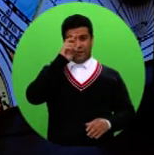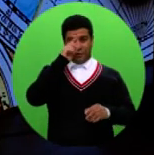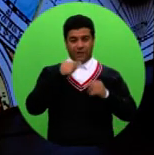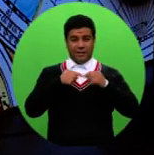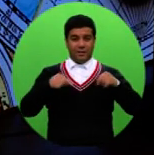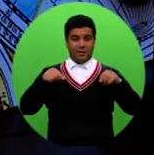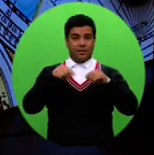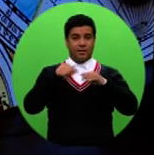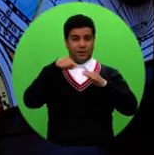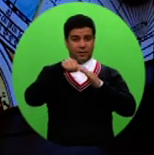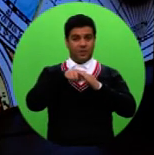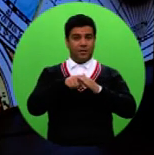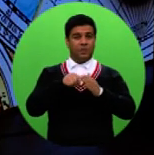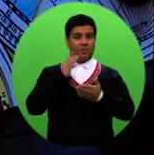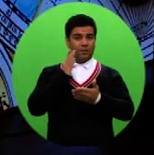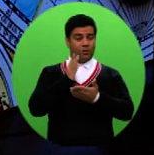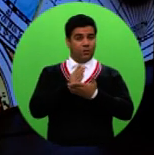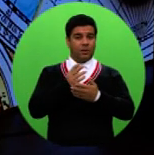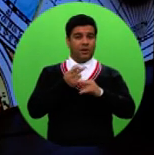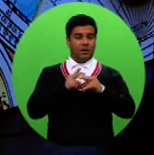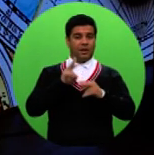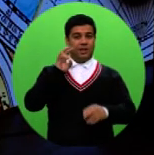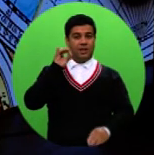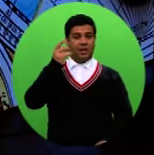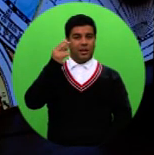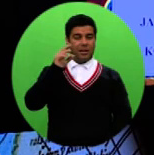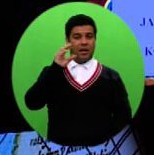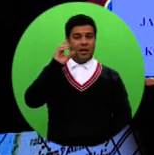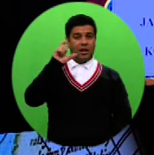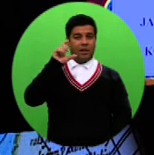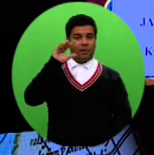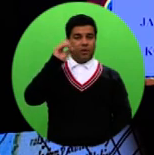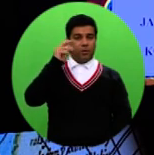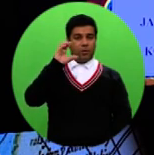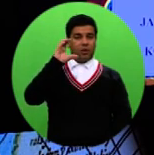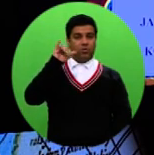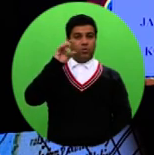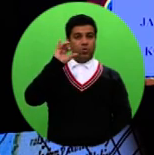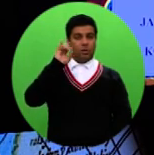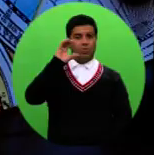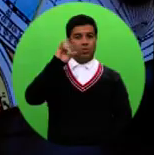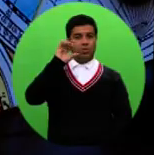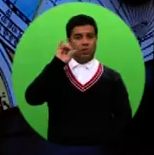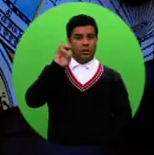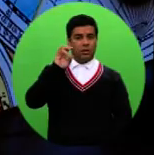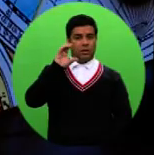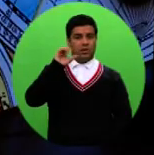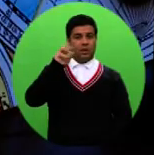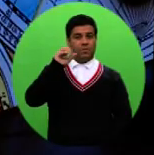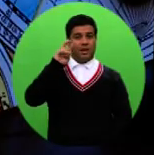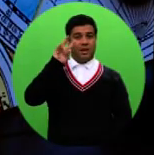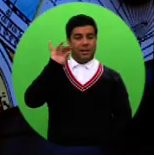tuzumiga ega bo'lgan davlatlar Nigeriya, Efiopiya, Sudan, Janubiy Sudan,